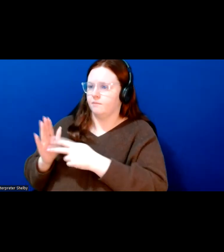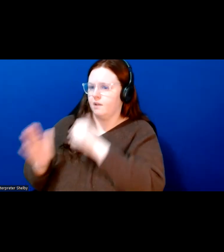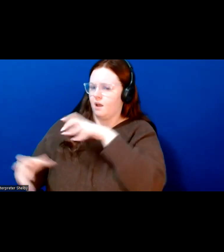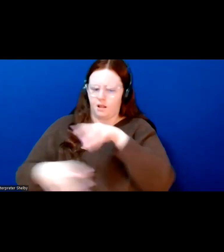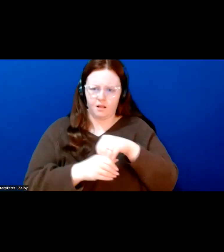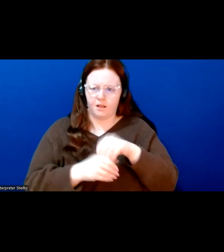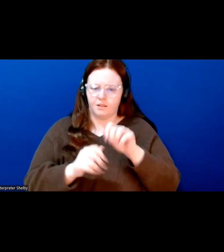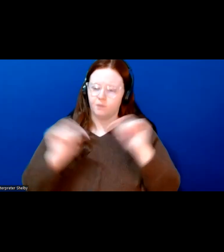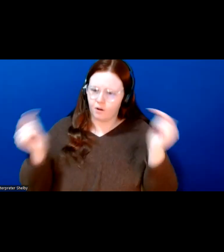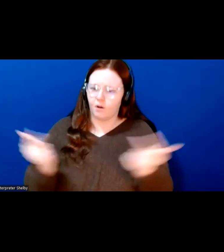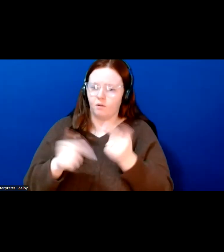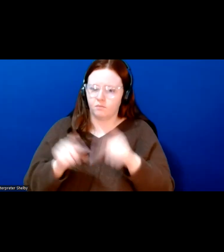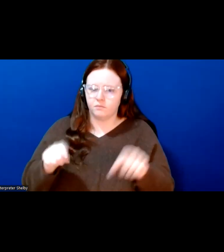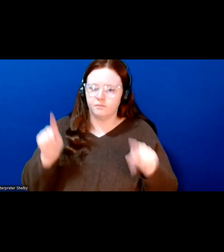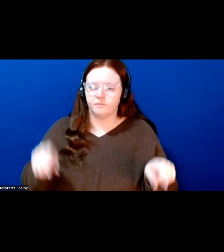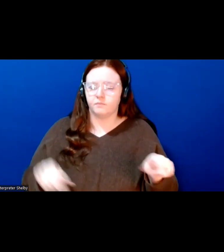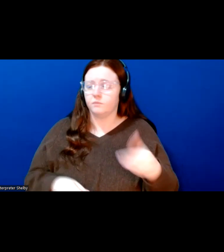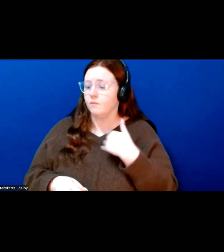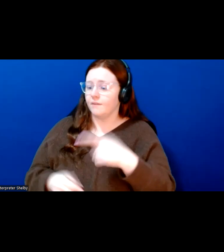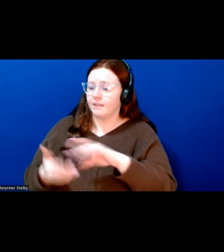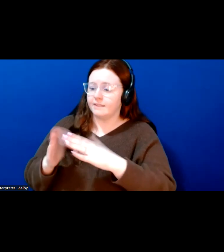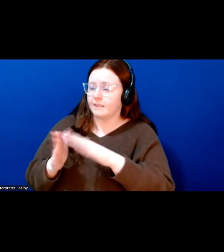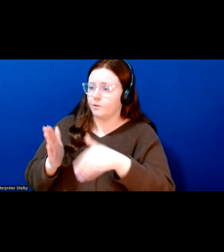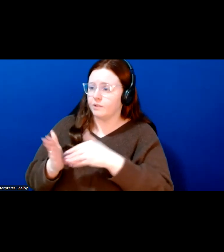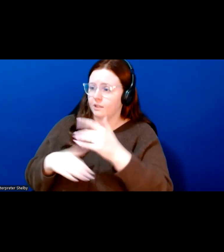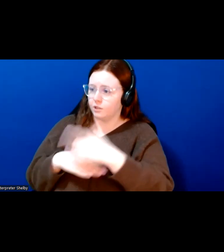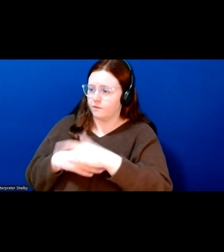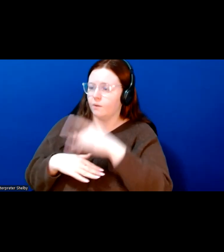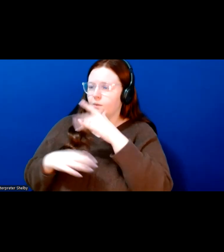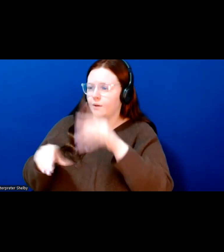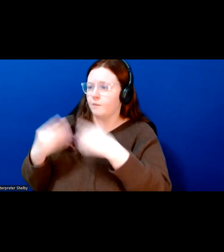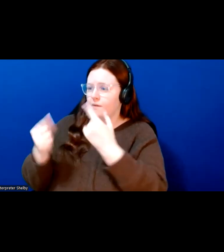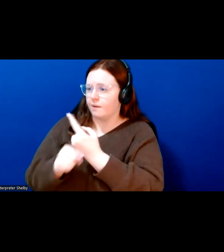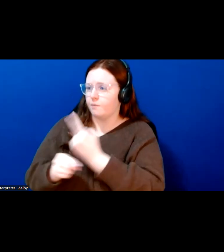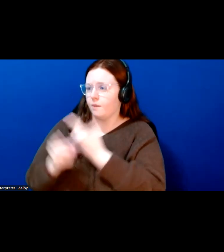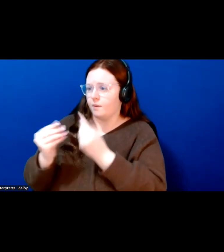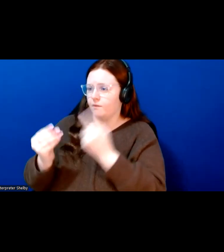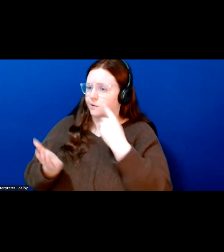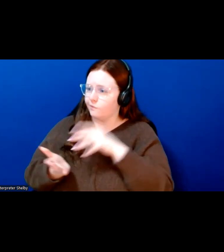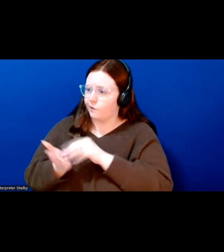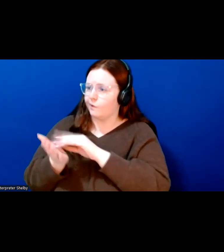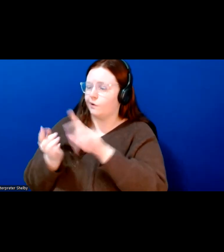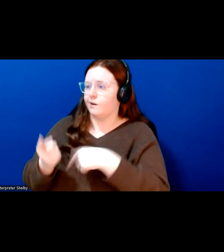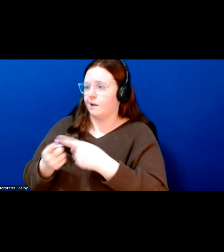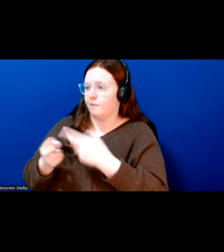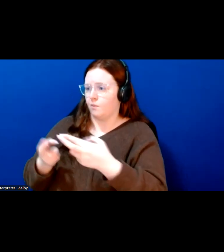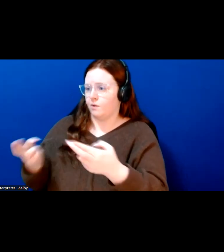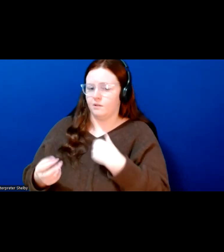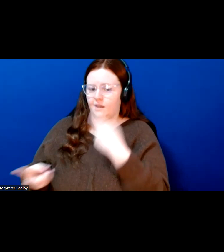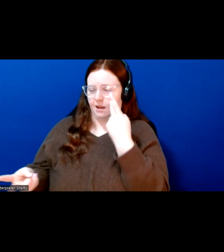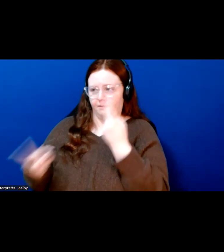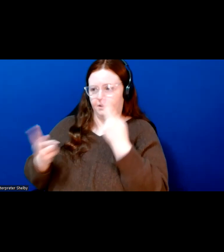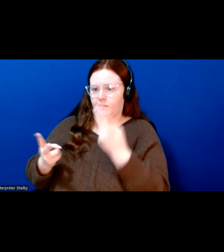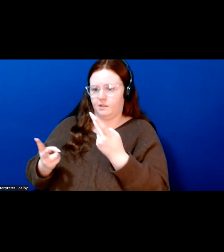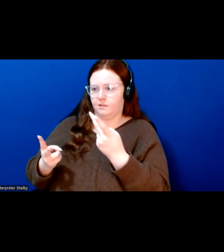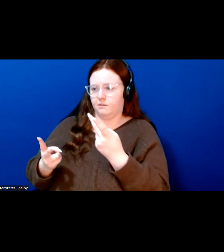centers available is going to provide people with the proper information that they need to learn about it. And like, I've seen like the hardest of hearts